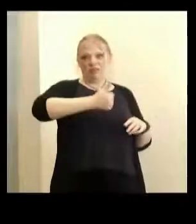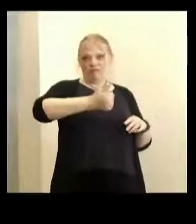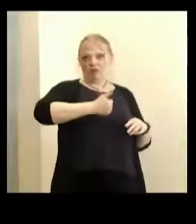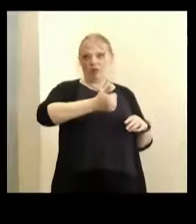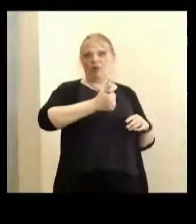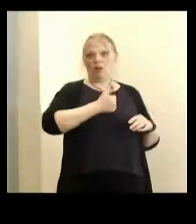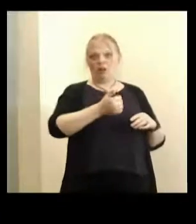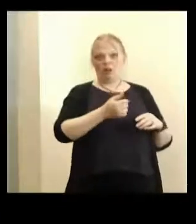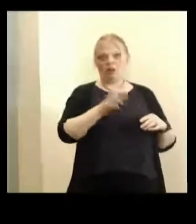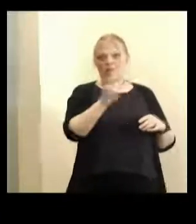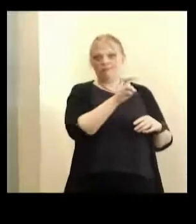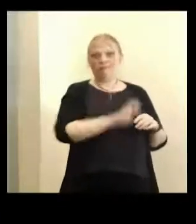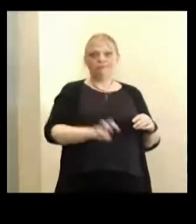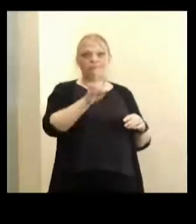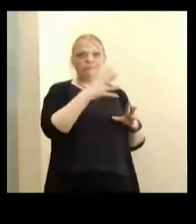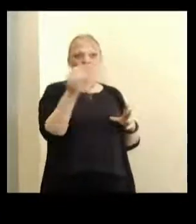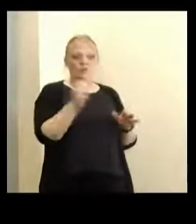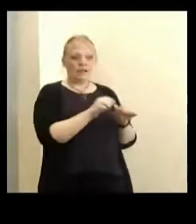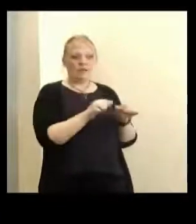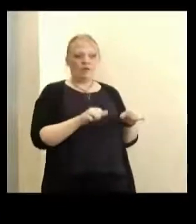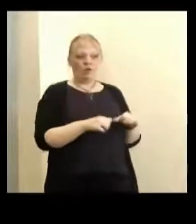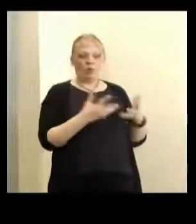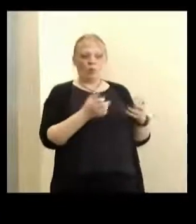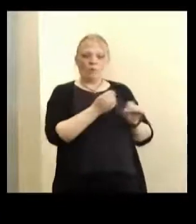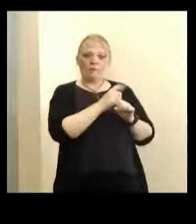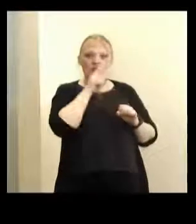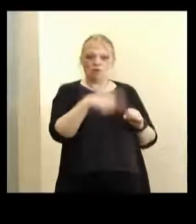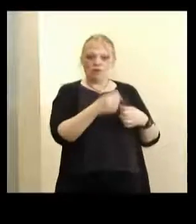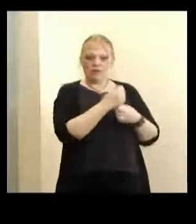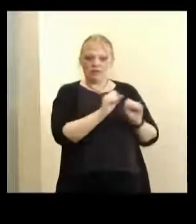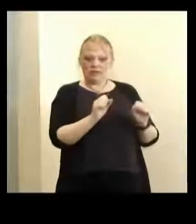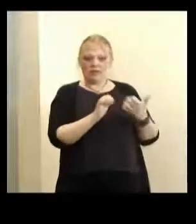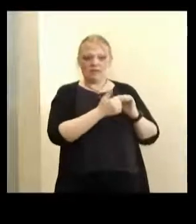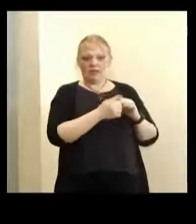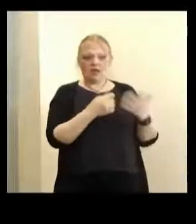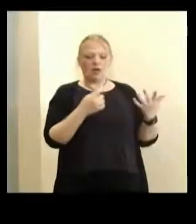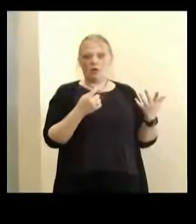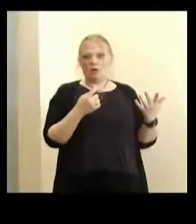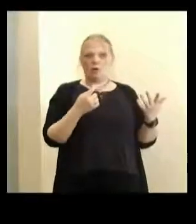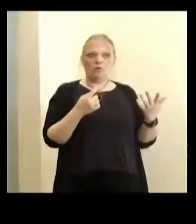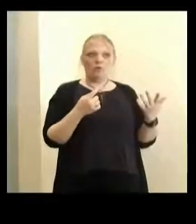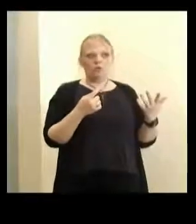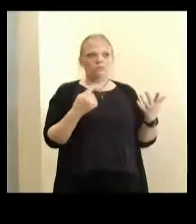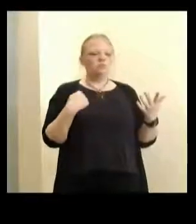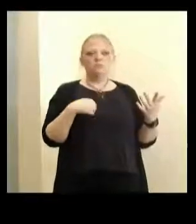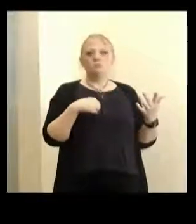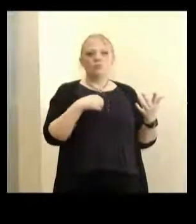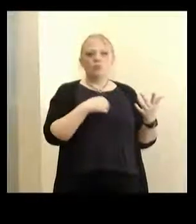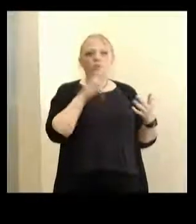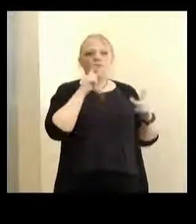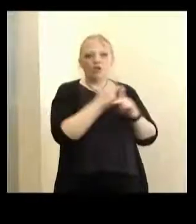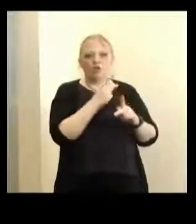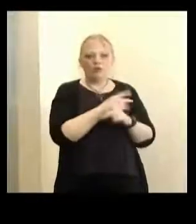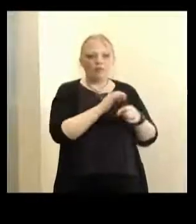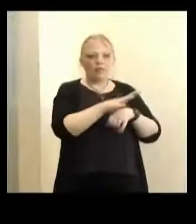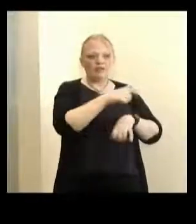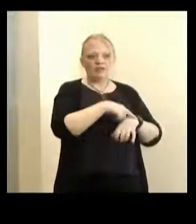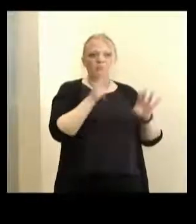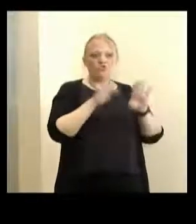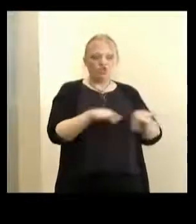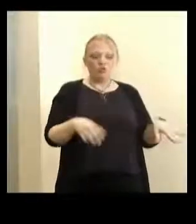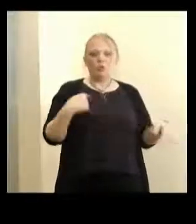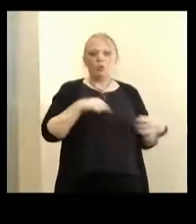Well, we want to ensure that they were safe too, and we'd have to do that through a mechanism that allows it. We have plenty of time to do this. Children, we fully